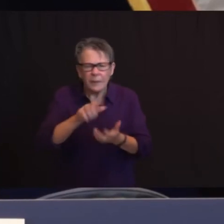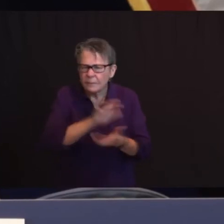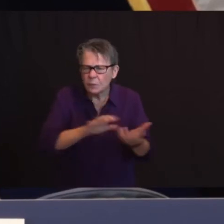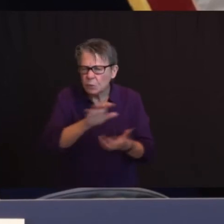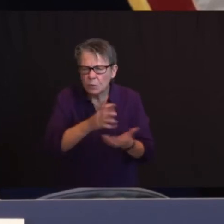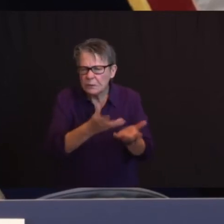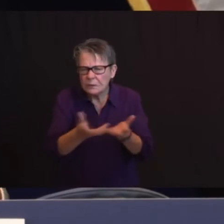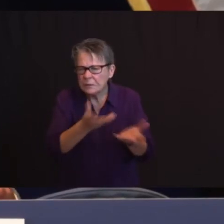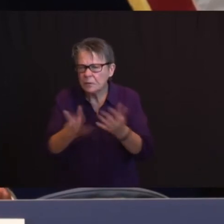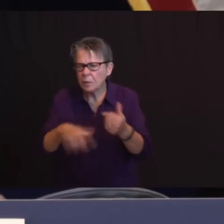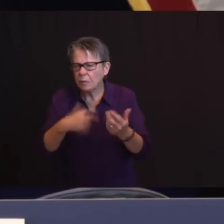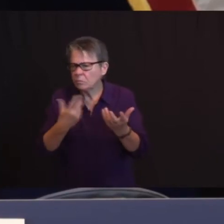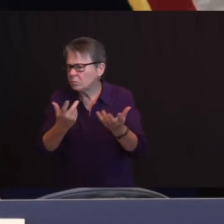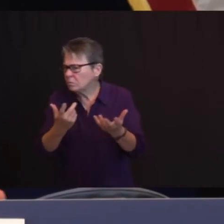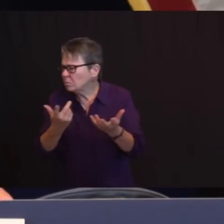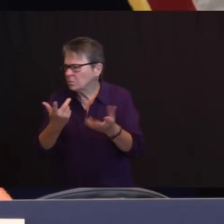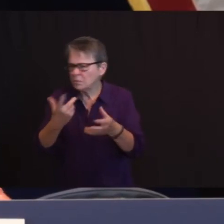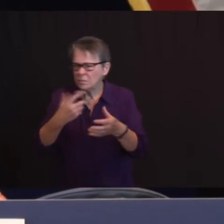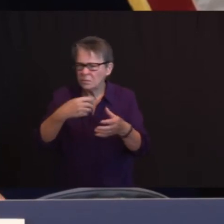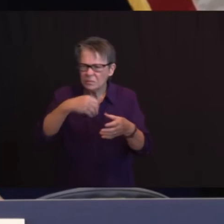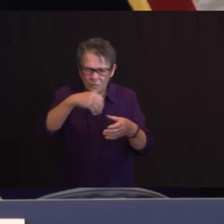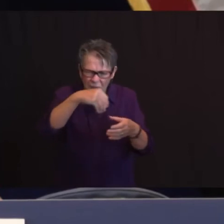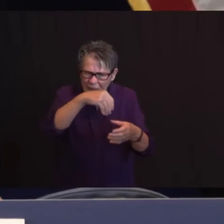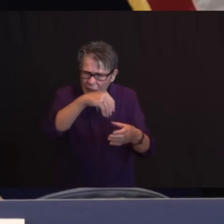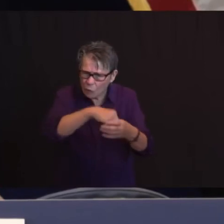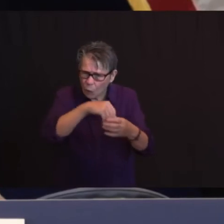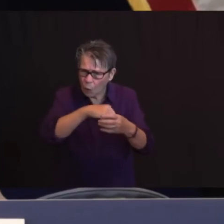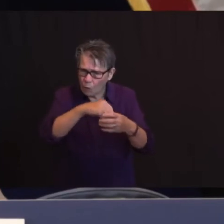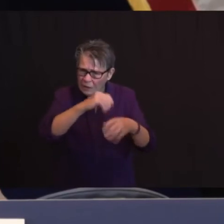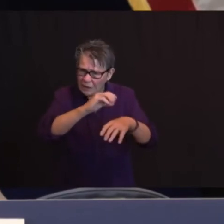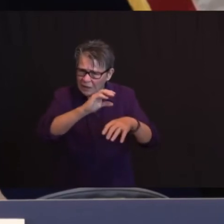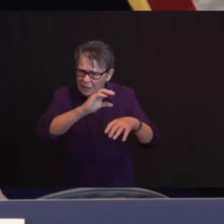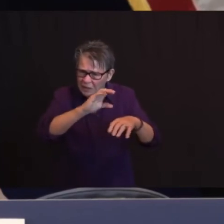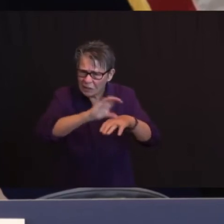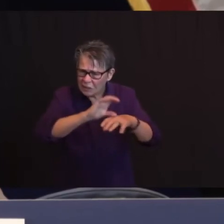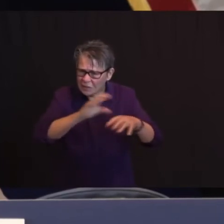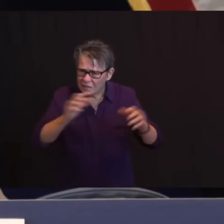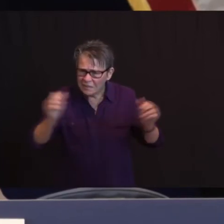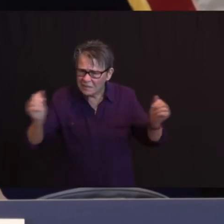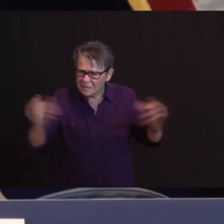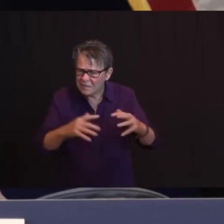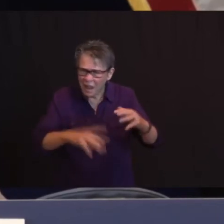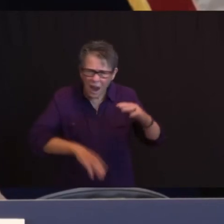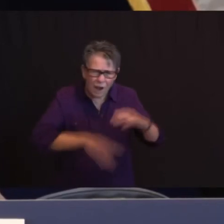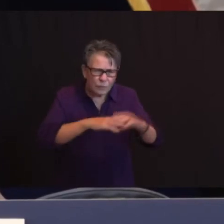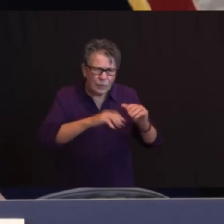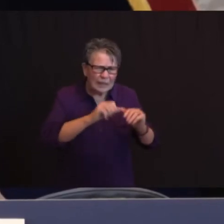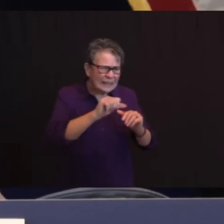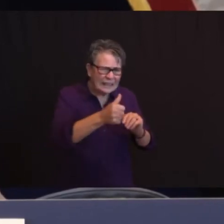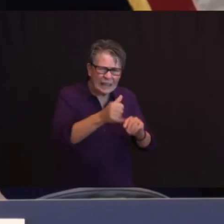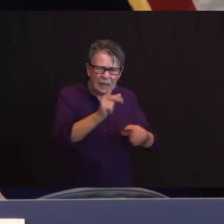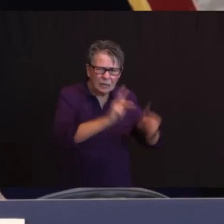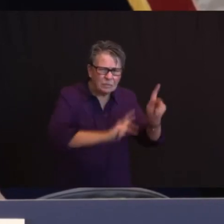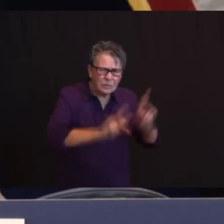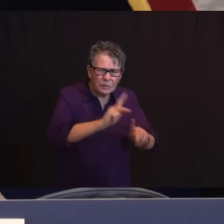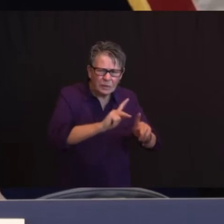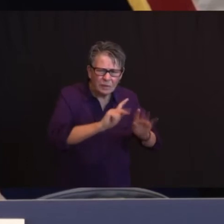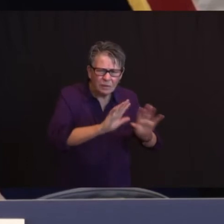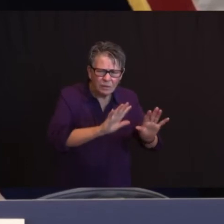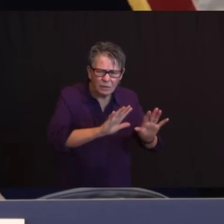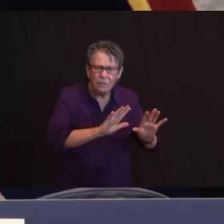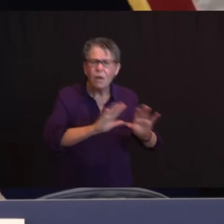indoor gathering of 10 persons or less. That does not apply to houses of worship, and that still remains at